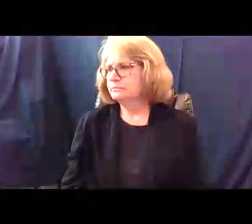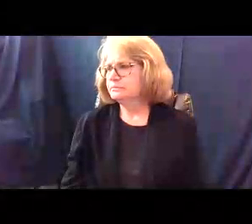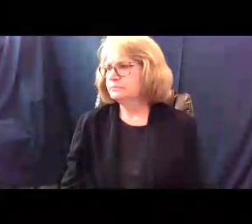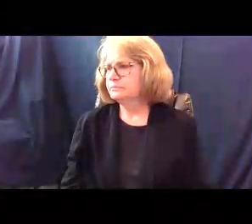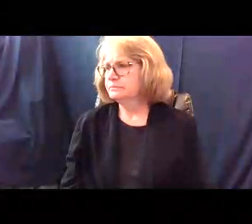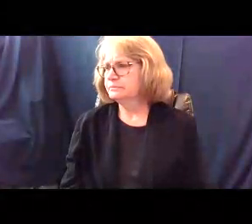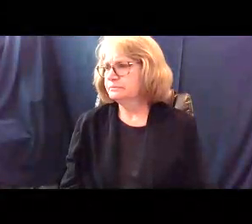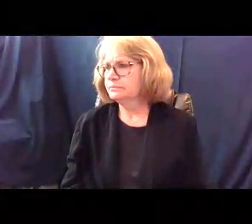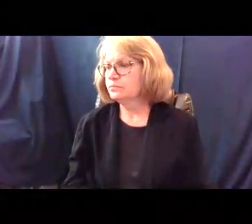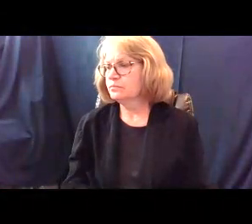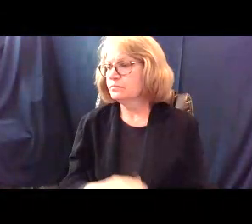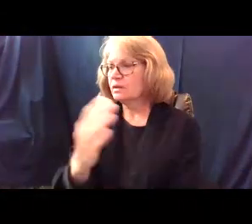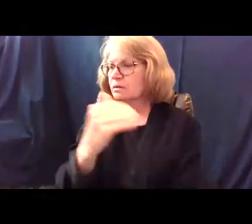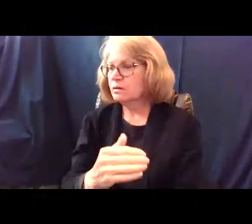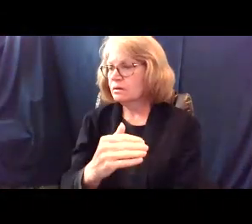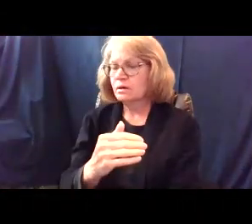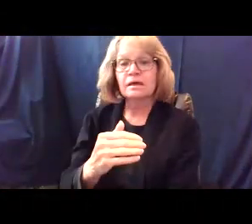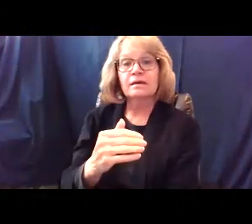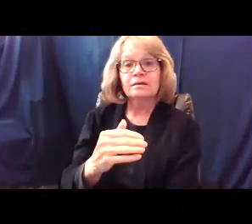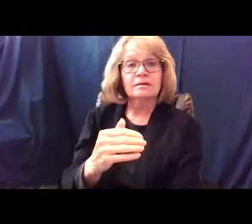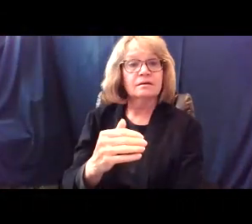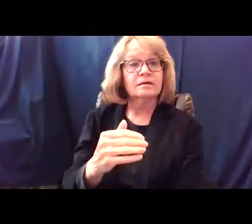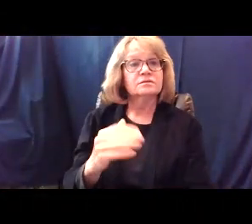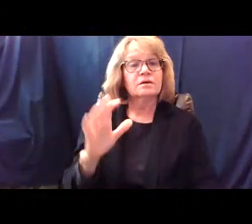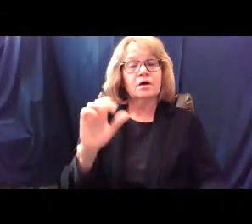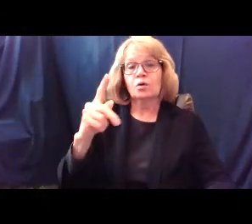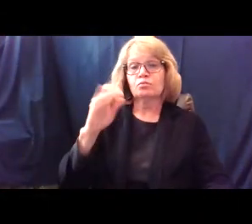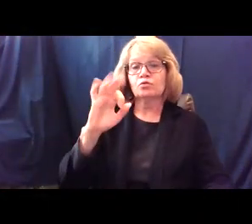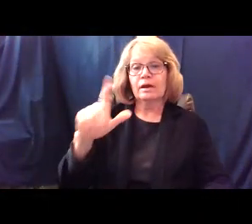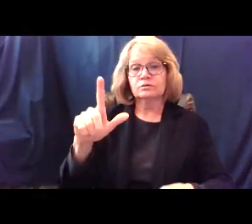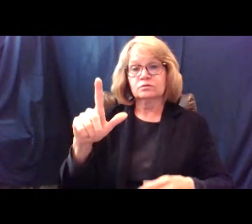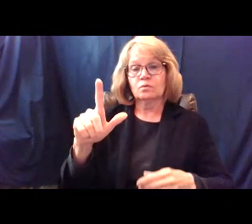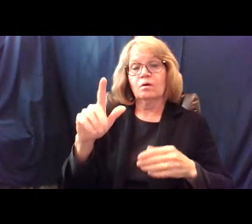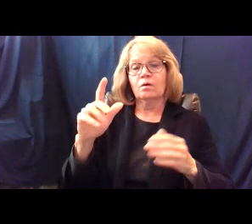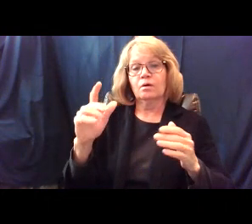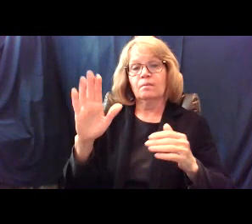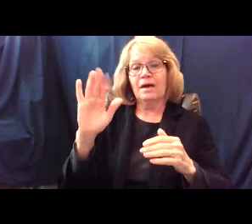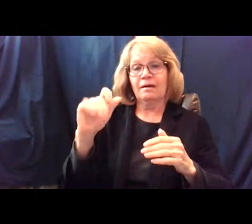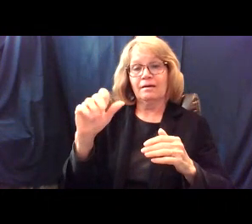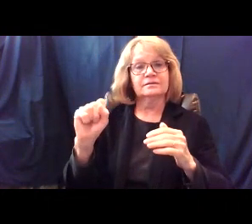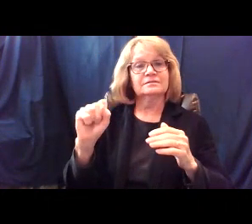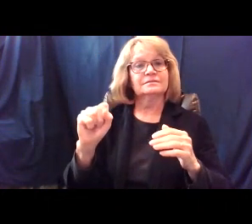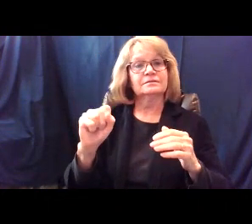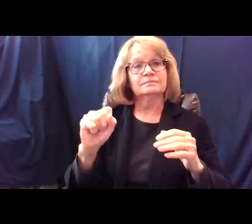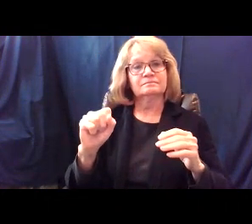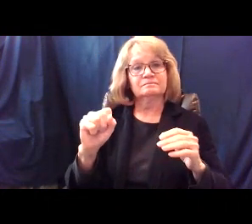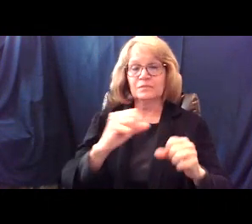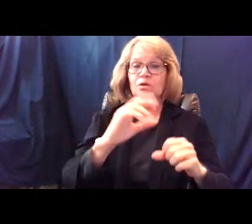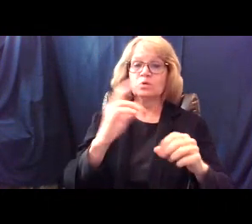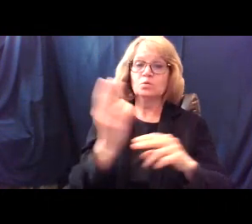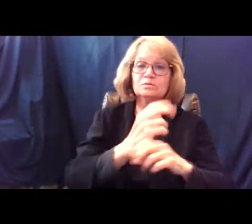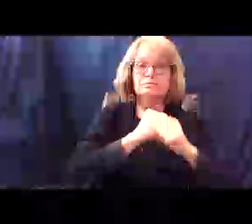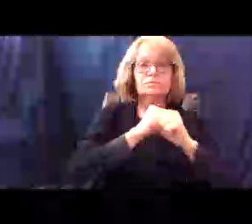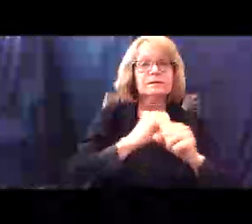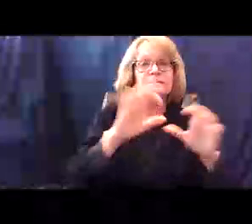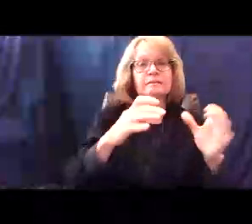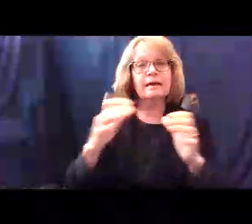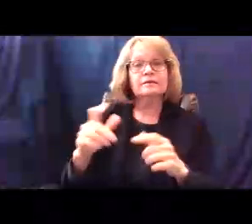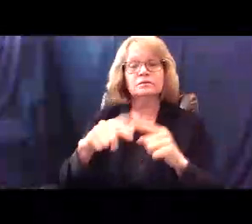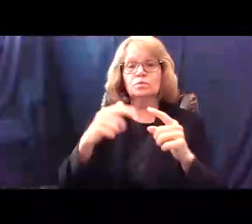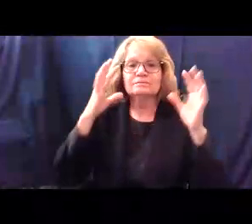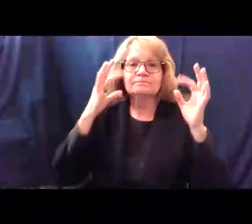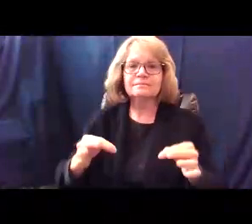All right, next we're going to move on to appraisal bias, and that's defined as the use of protected classes when determining the fair market